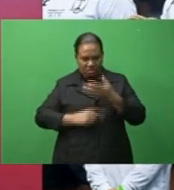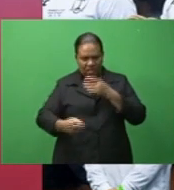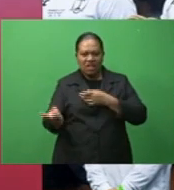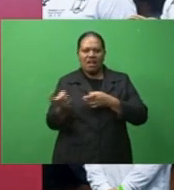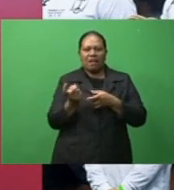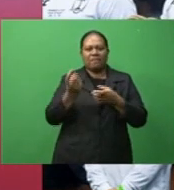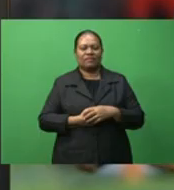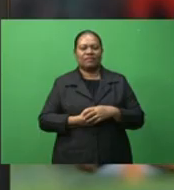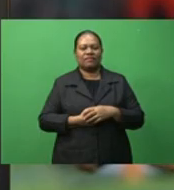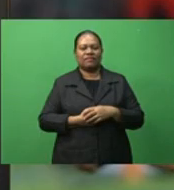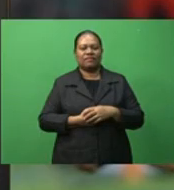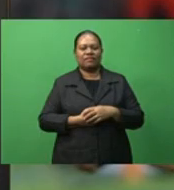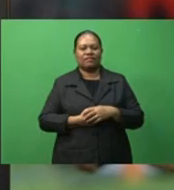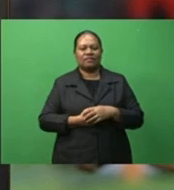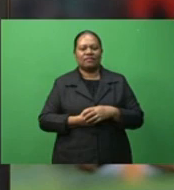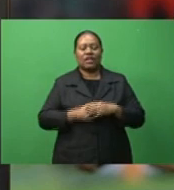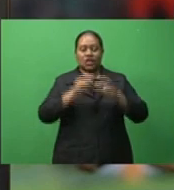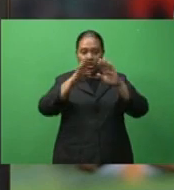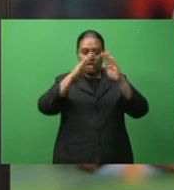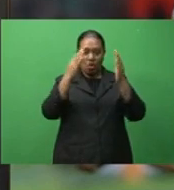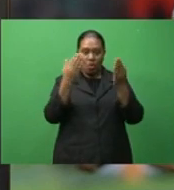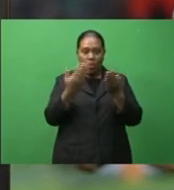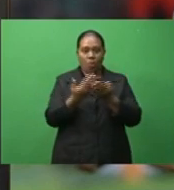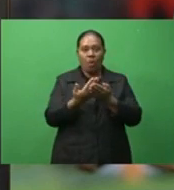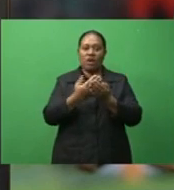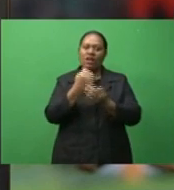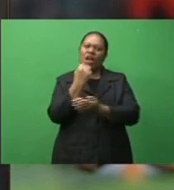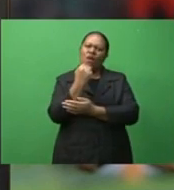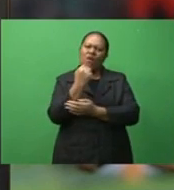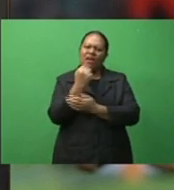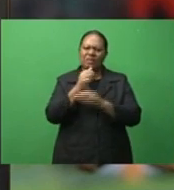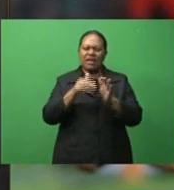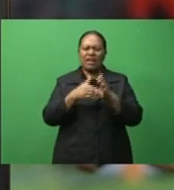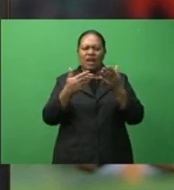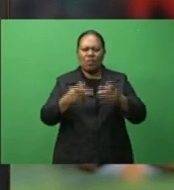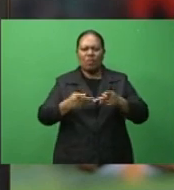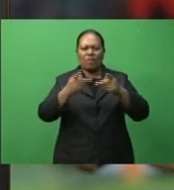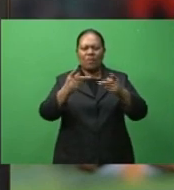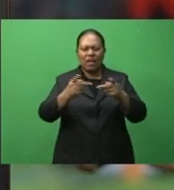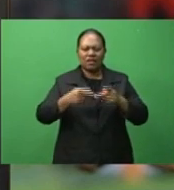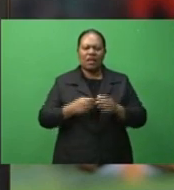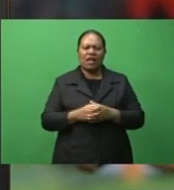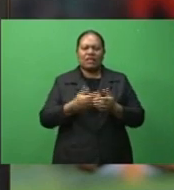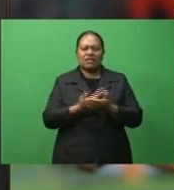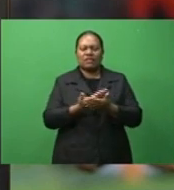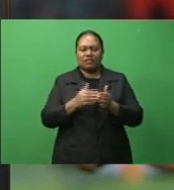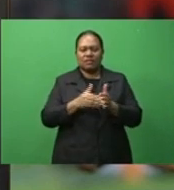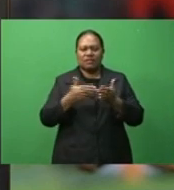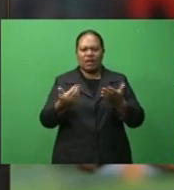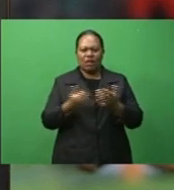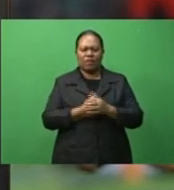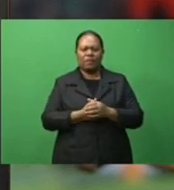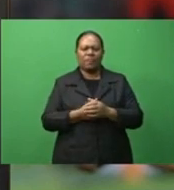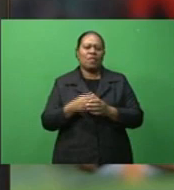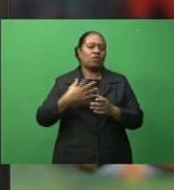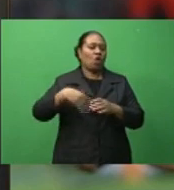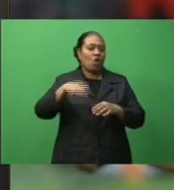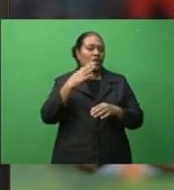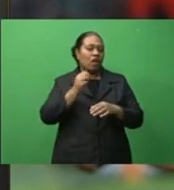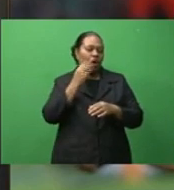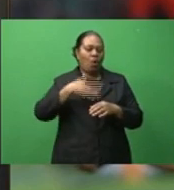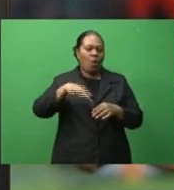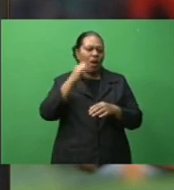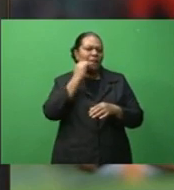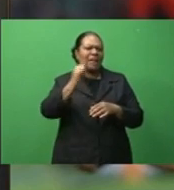and then start the... A World Rugby proposal to get rid of scrum resets has been dismissed as ridiculous by an All Black who says you